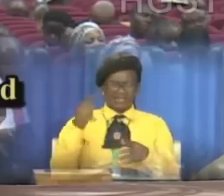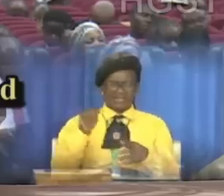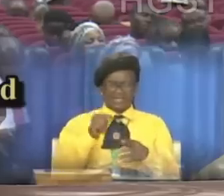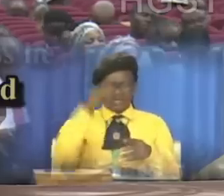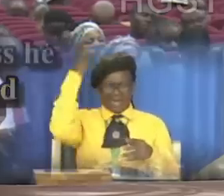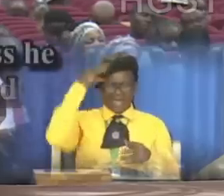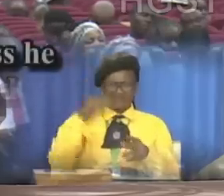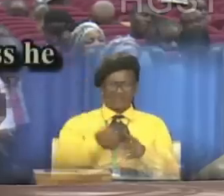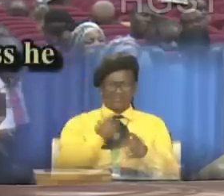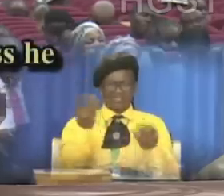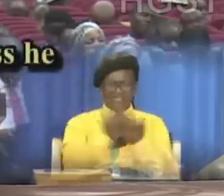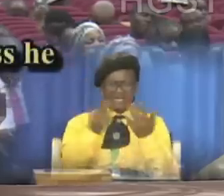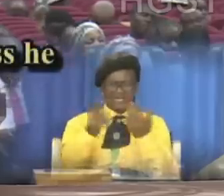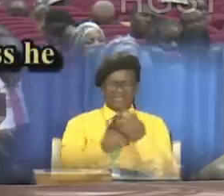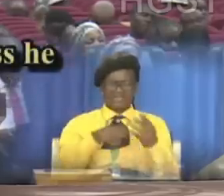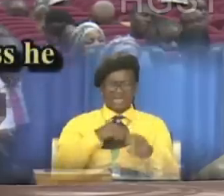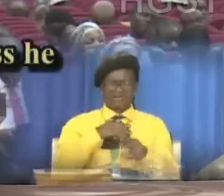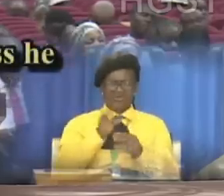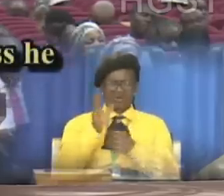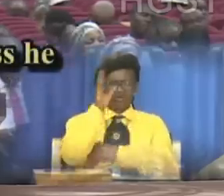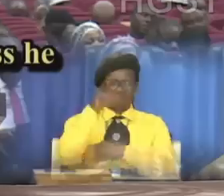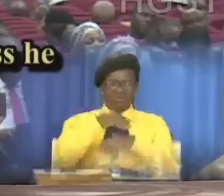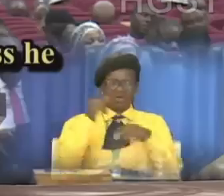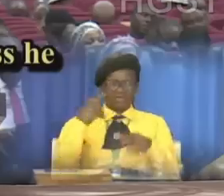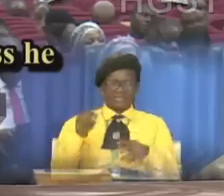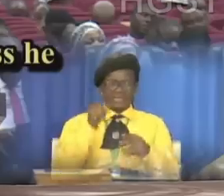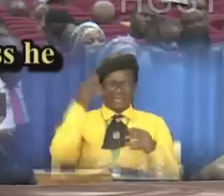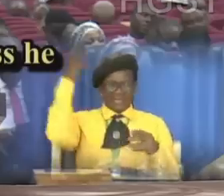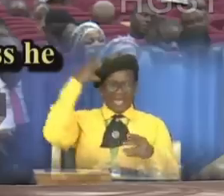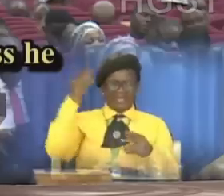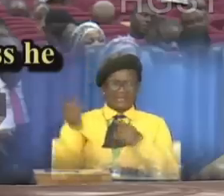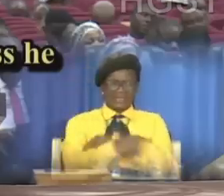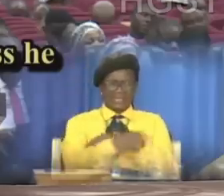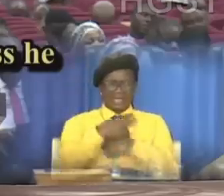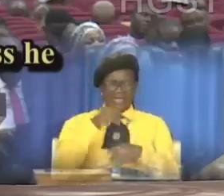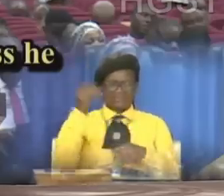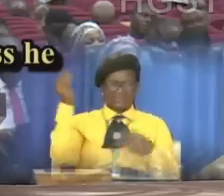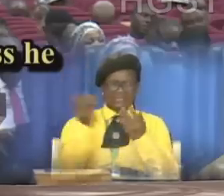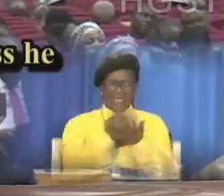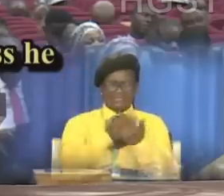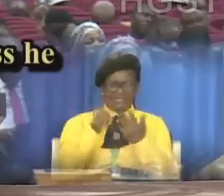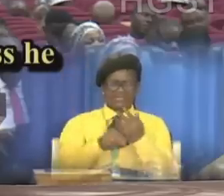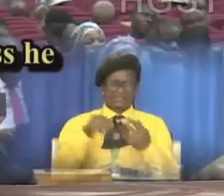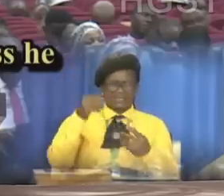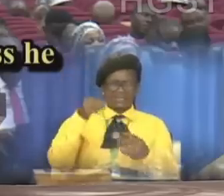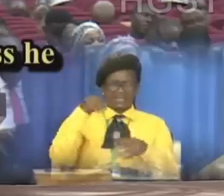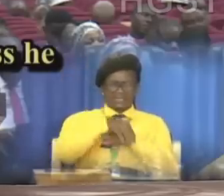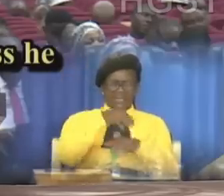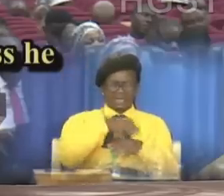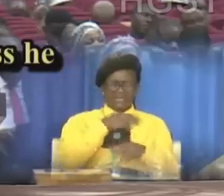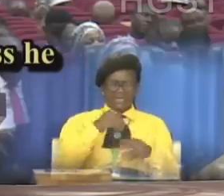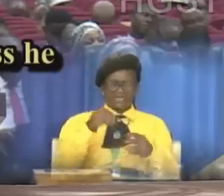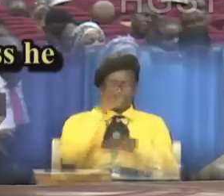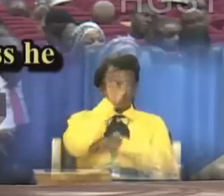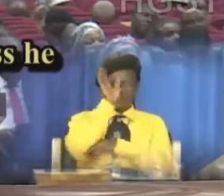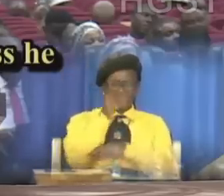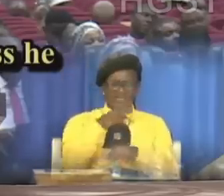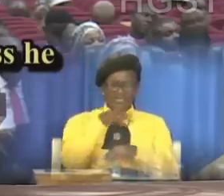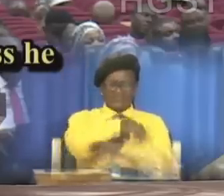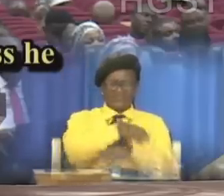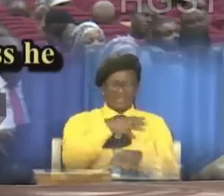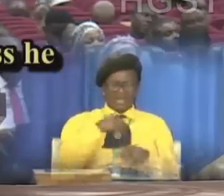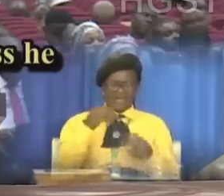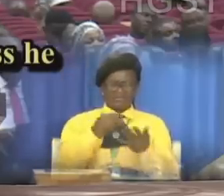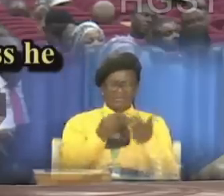darkness. And God called the light day, and the darkness he called night. And the evening and the